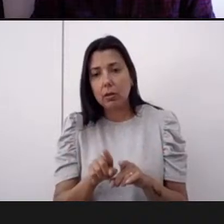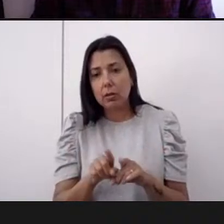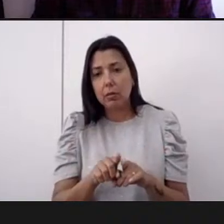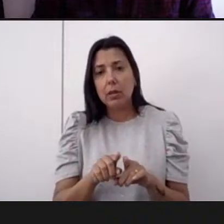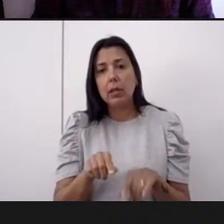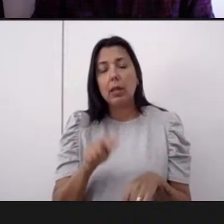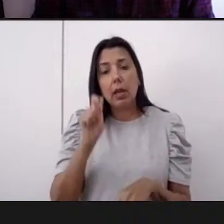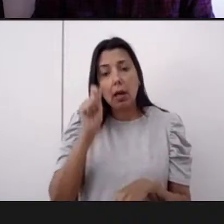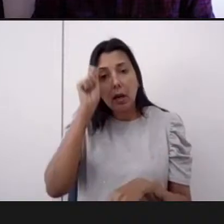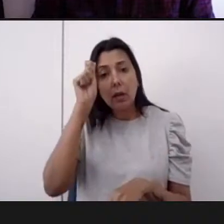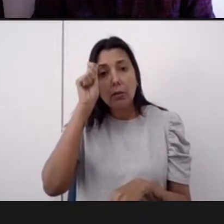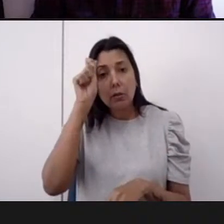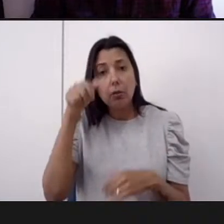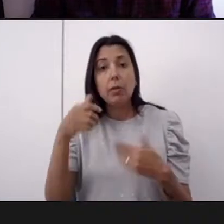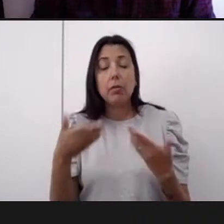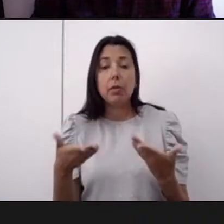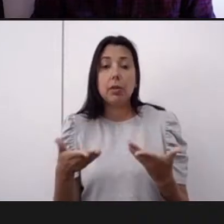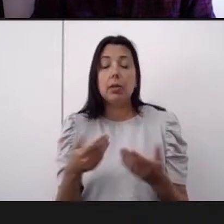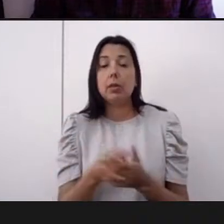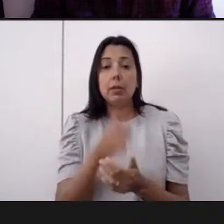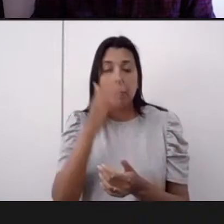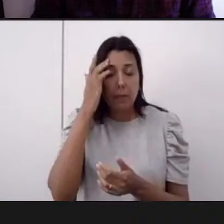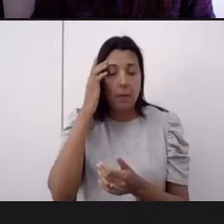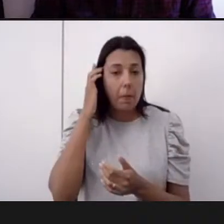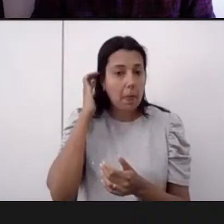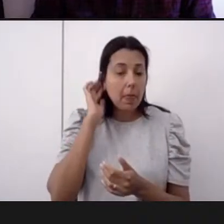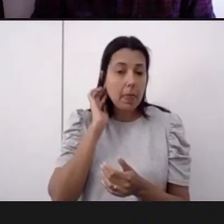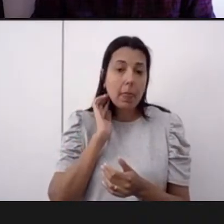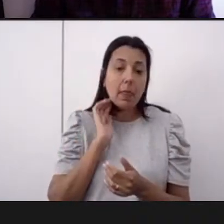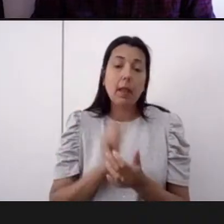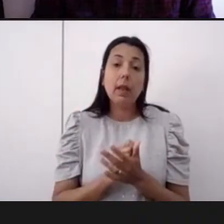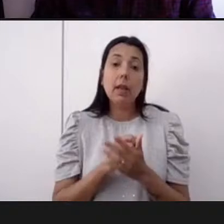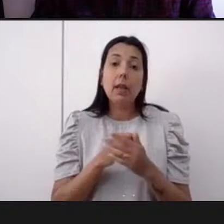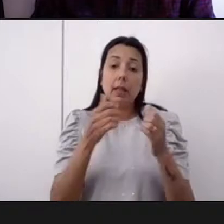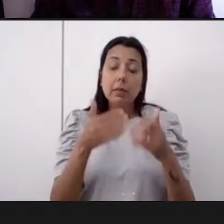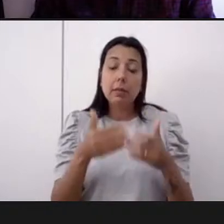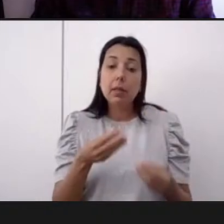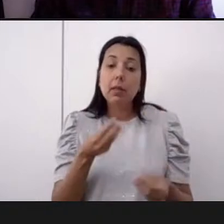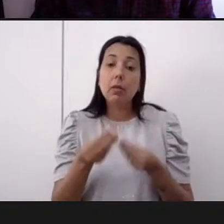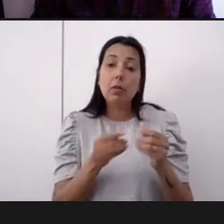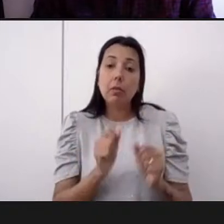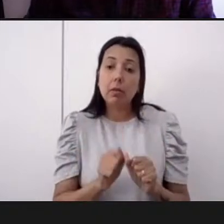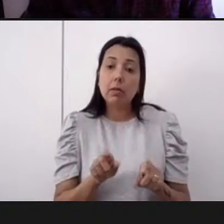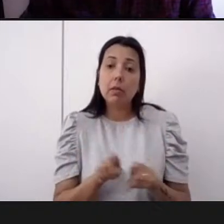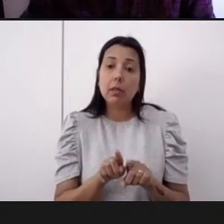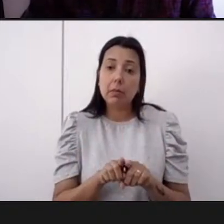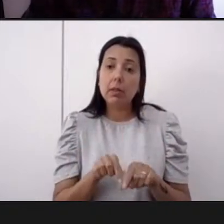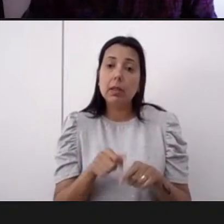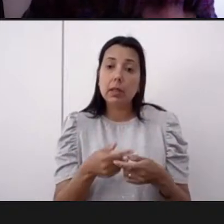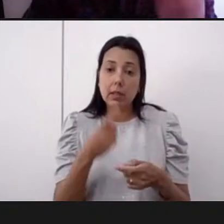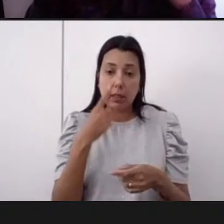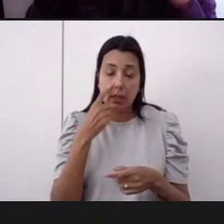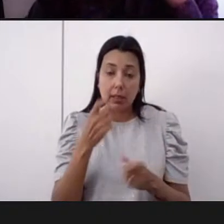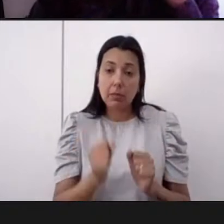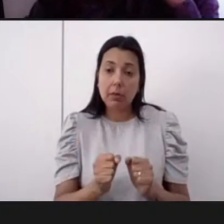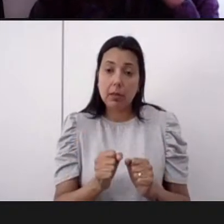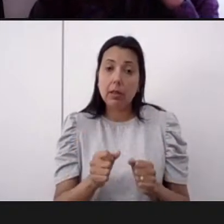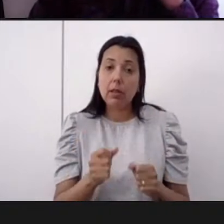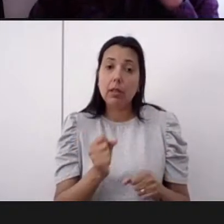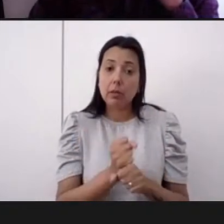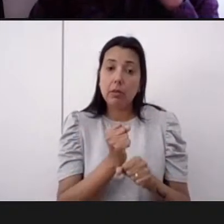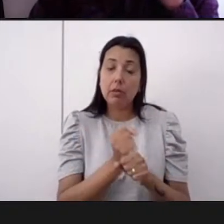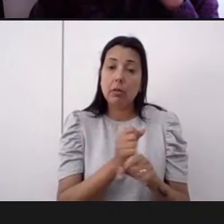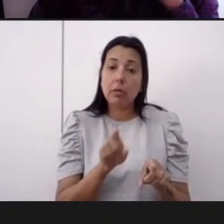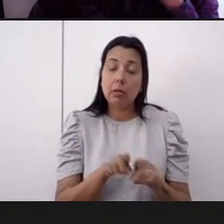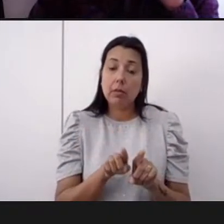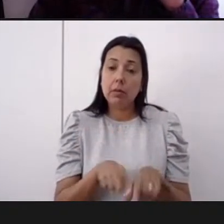power relations are built in the global agri-food field. But at least you can perhaps go, I can put